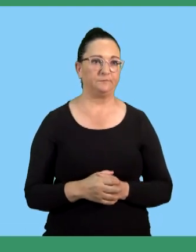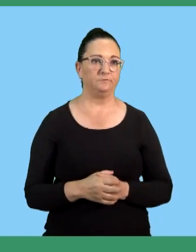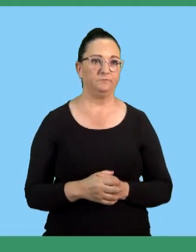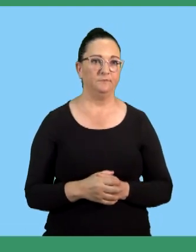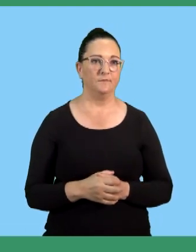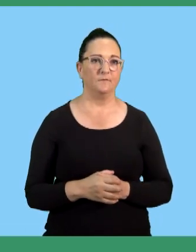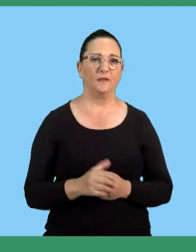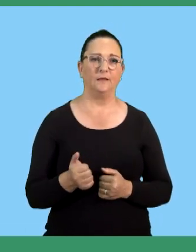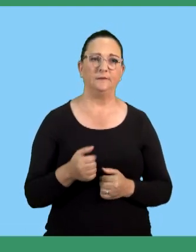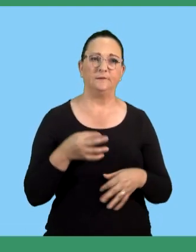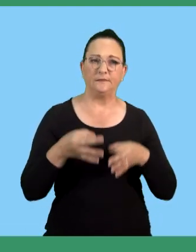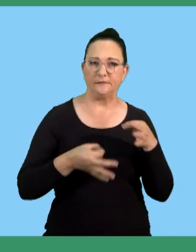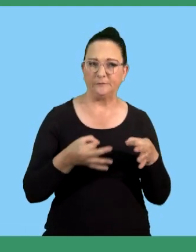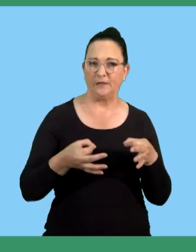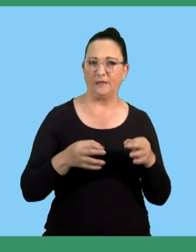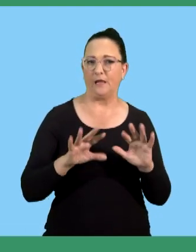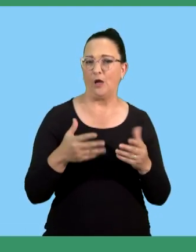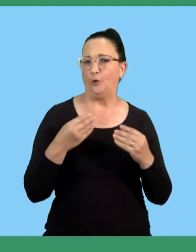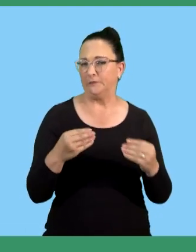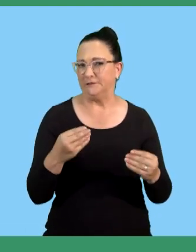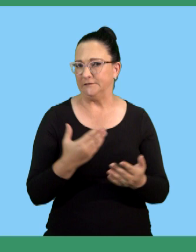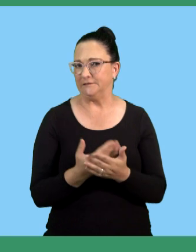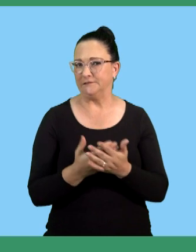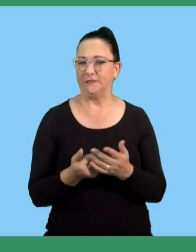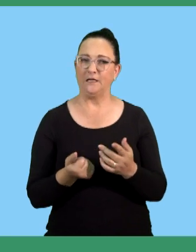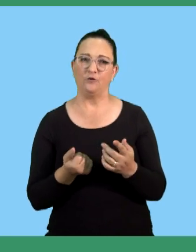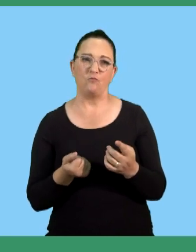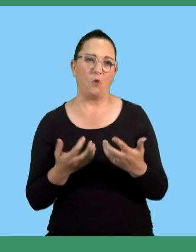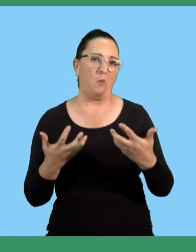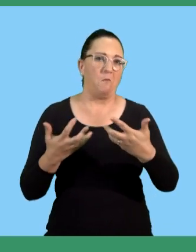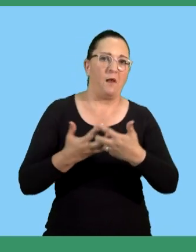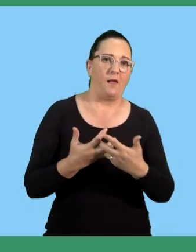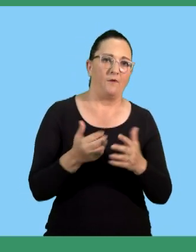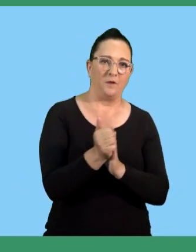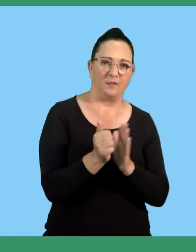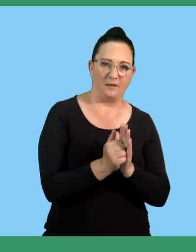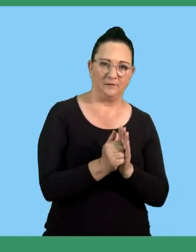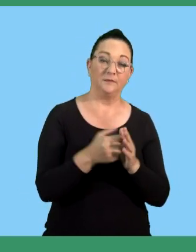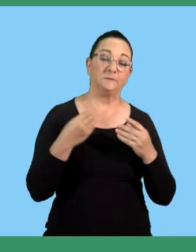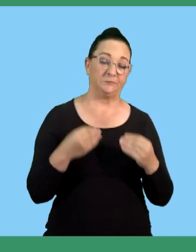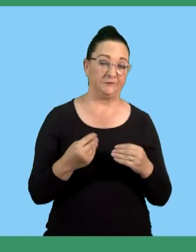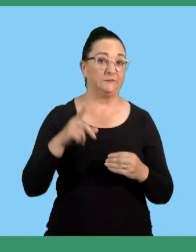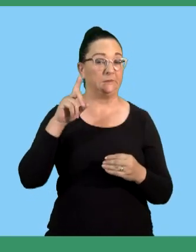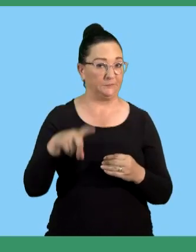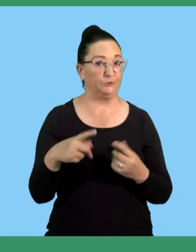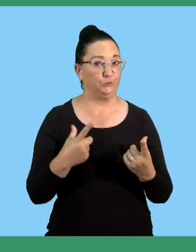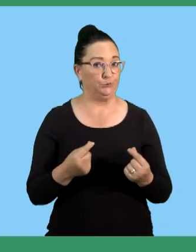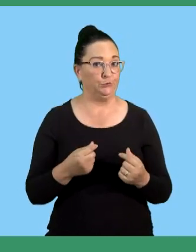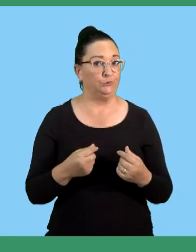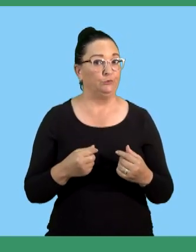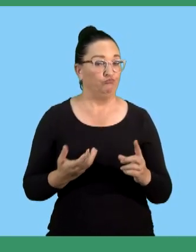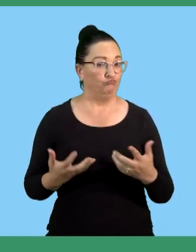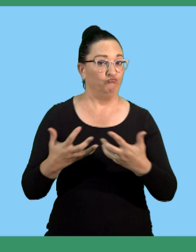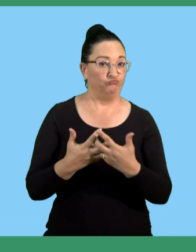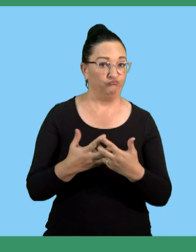should be able to explain ways in which businesses can comply with the acts. As a business, we have to comply, or else if